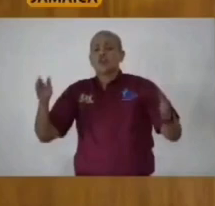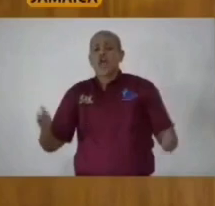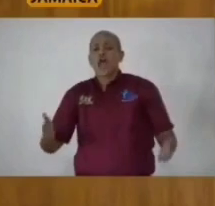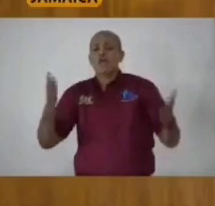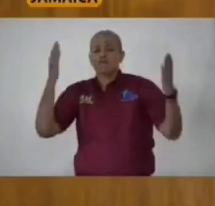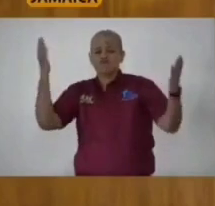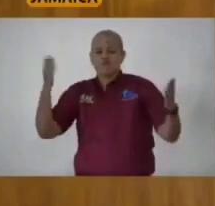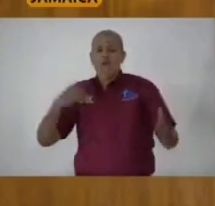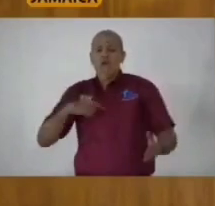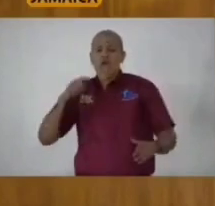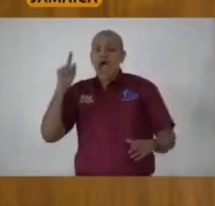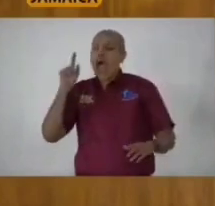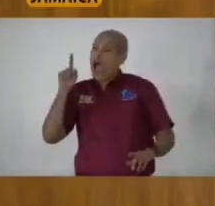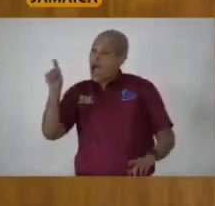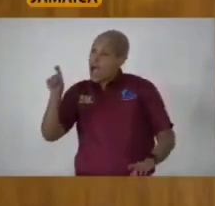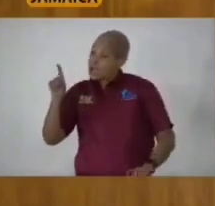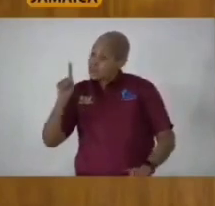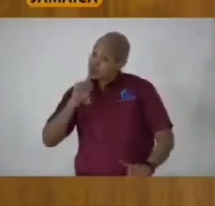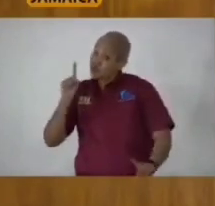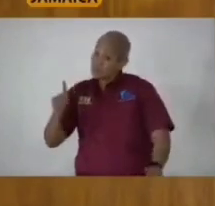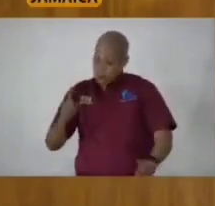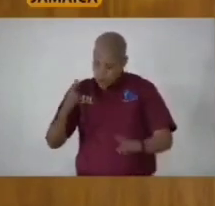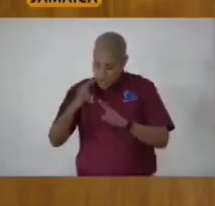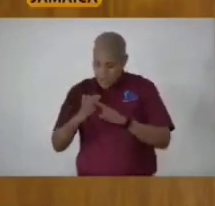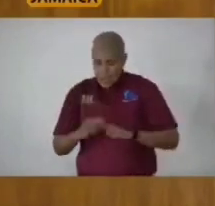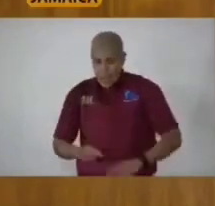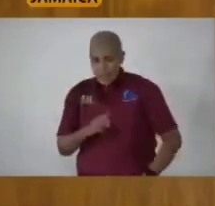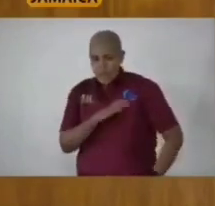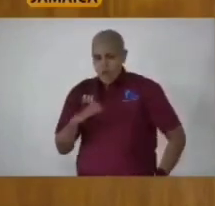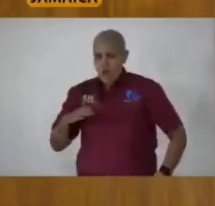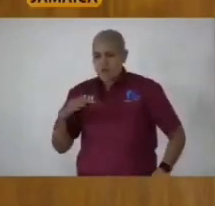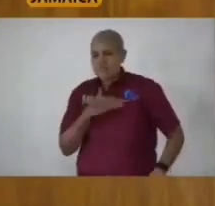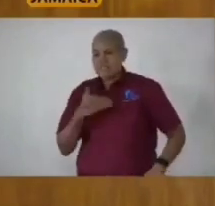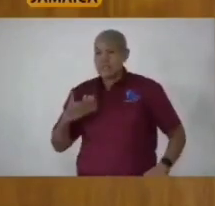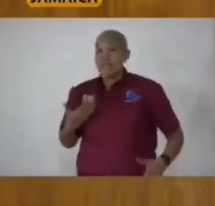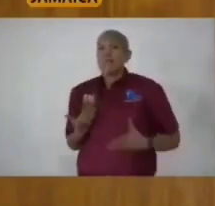respond with the naming of our committee members before today.